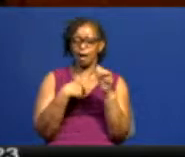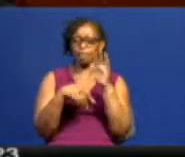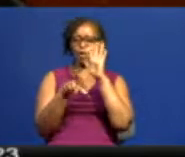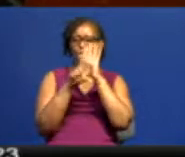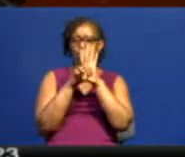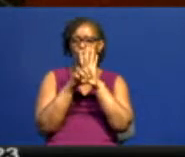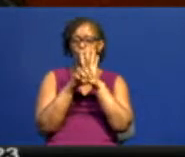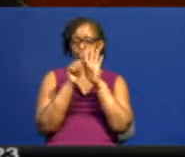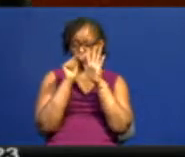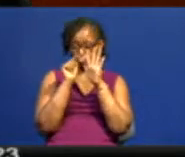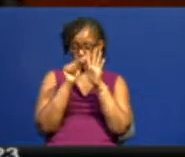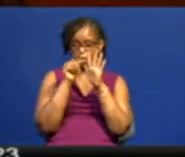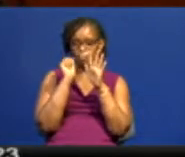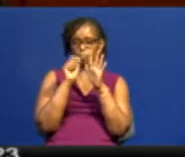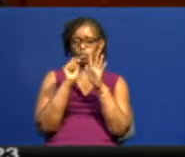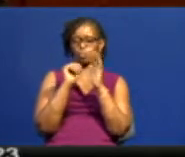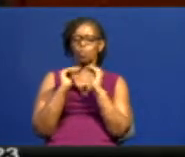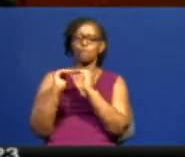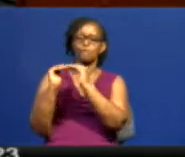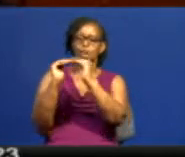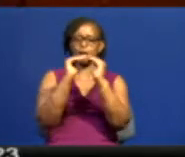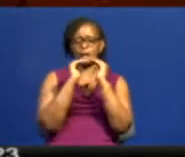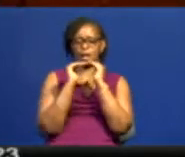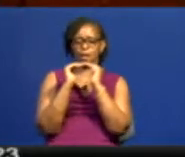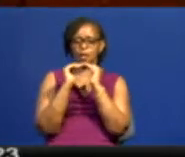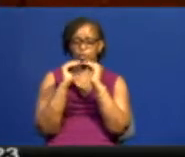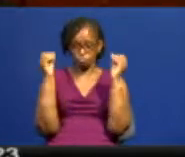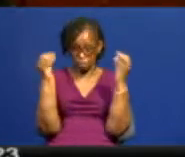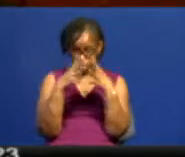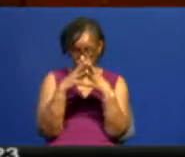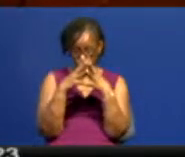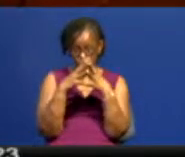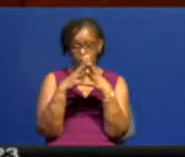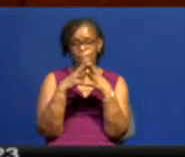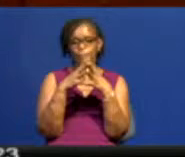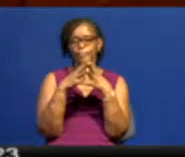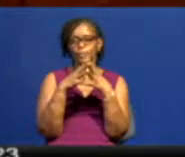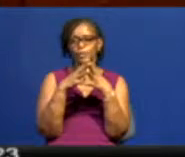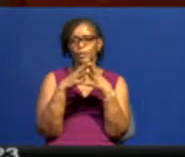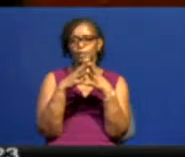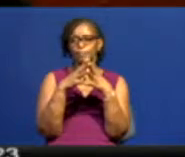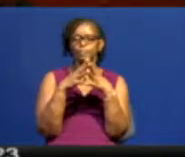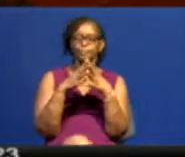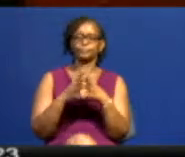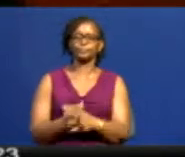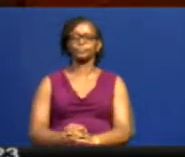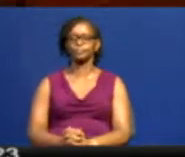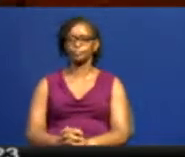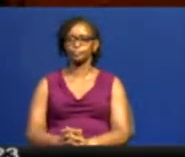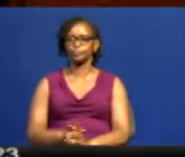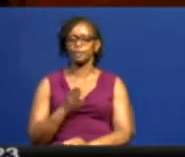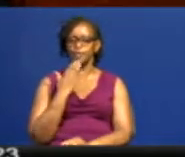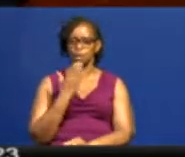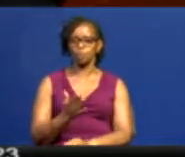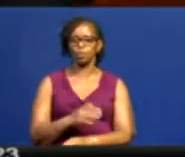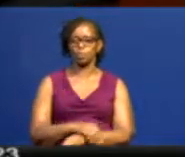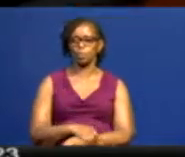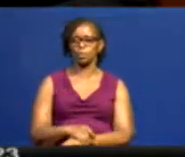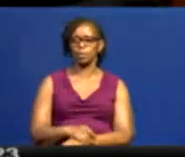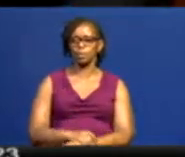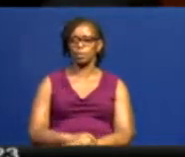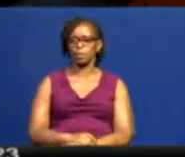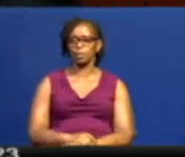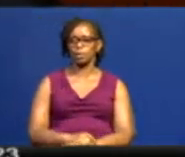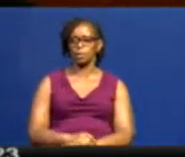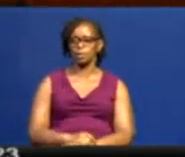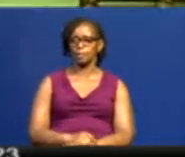that will be able to be fair, to be transparent, to be credible, and to be predictable. Thank you, Honorable Speaker.